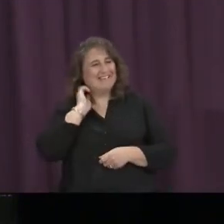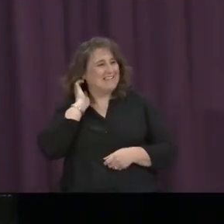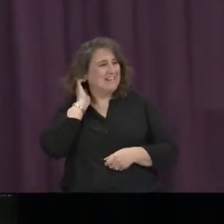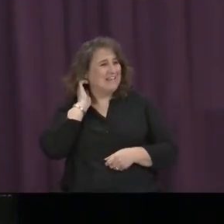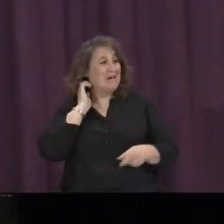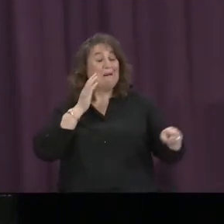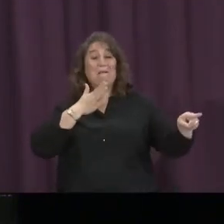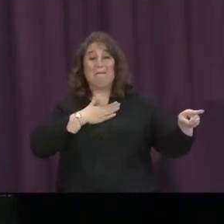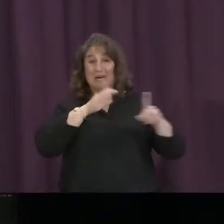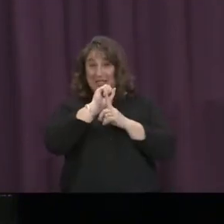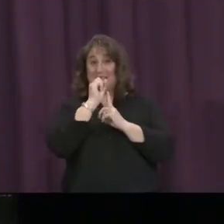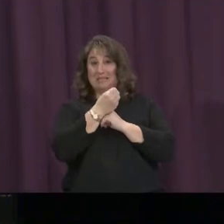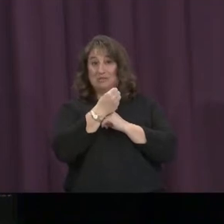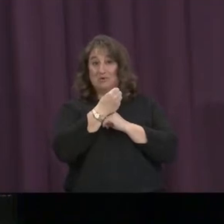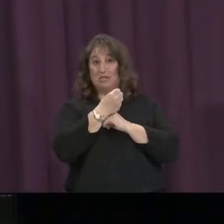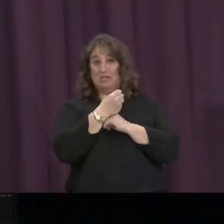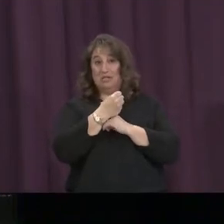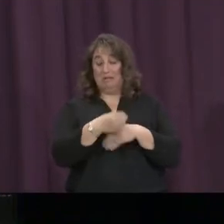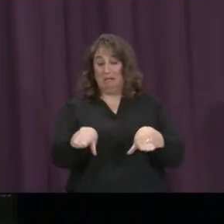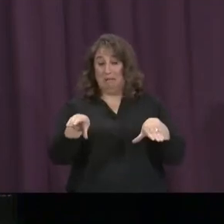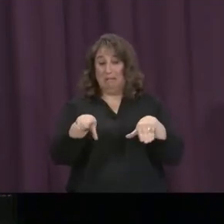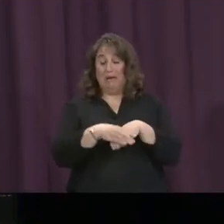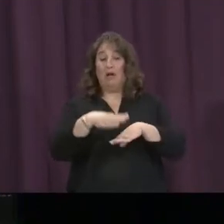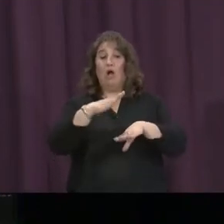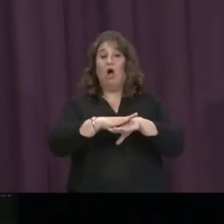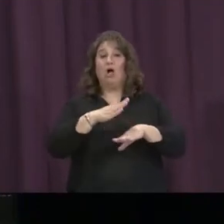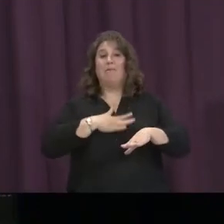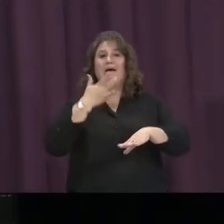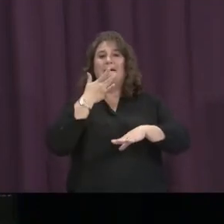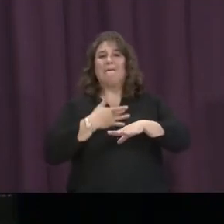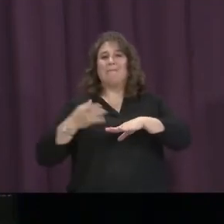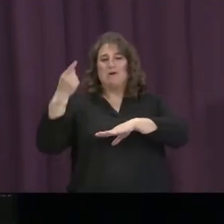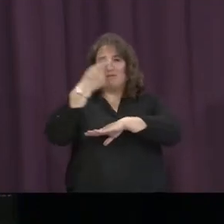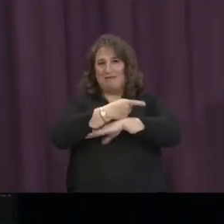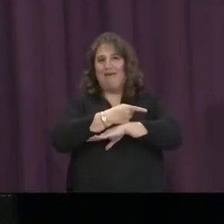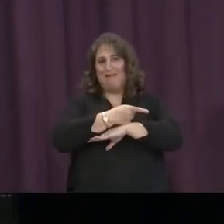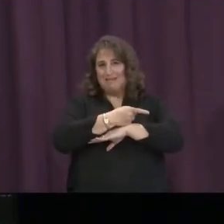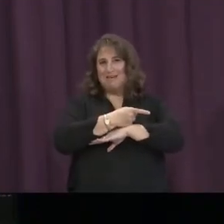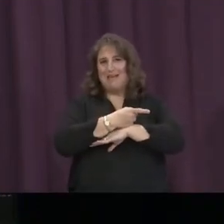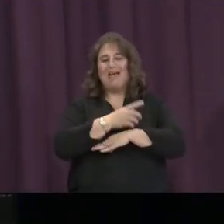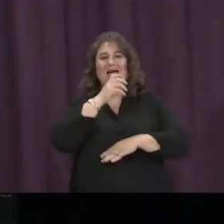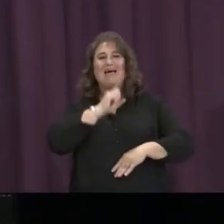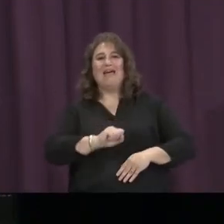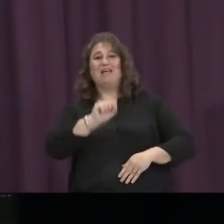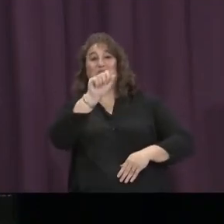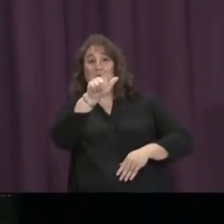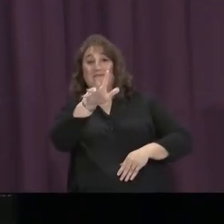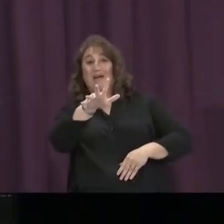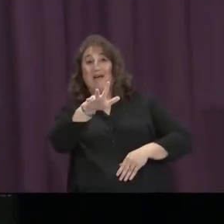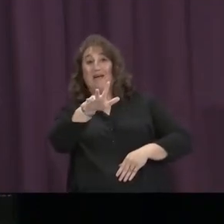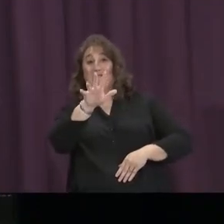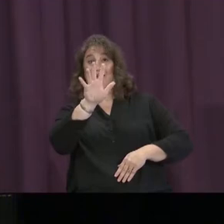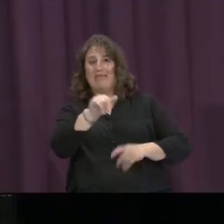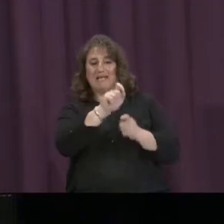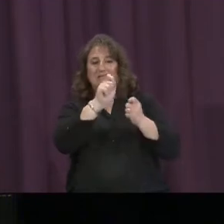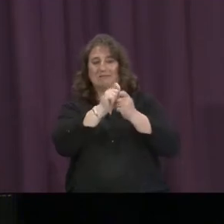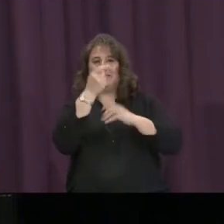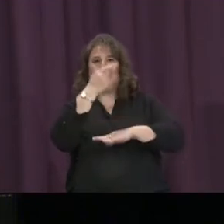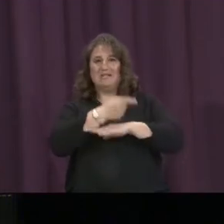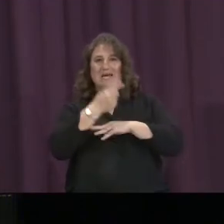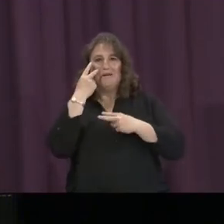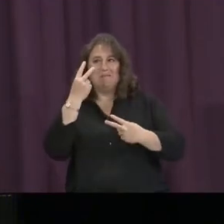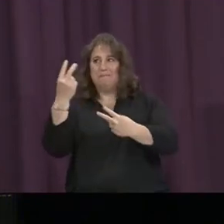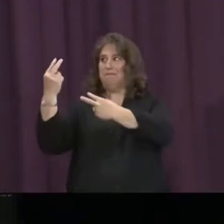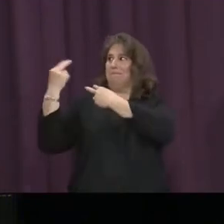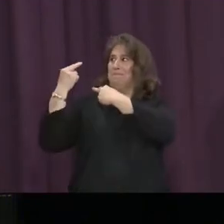own situation. Like, I, I got married on my birthday, strangely. Yeah. But I was 25 that day. And thinking back, I was